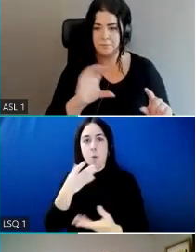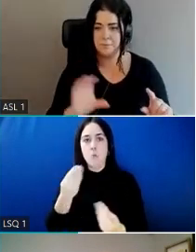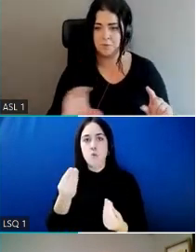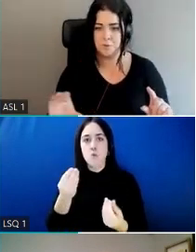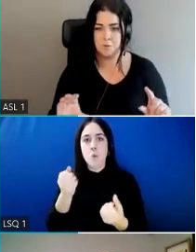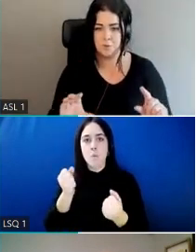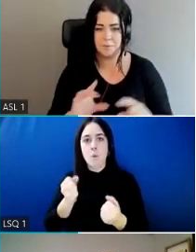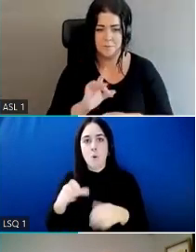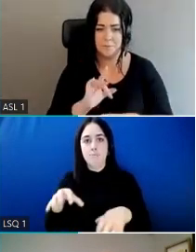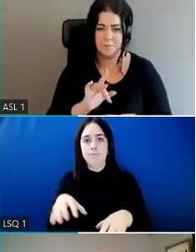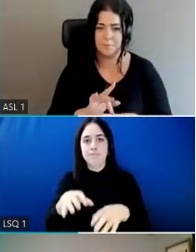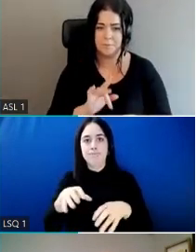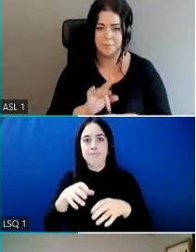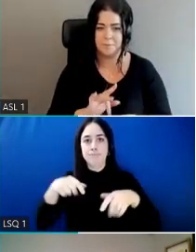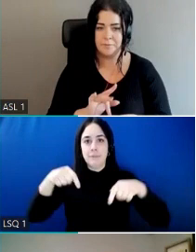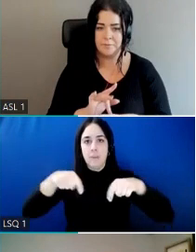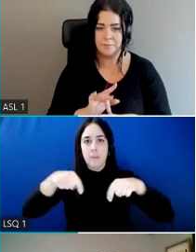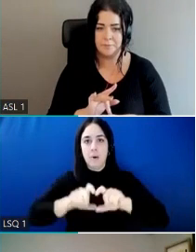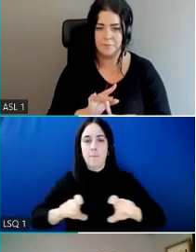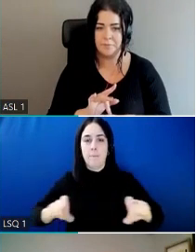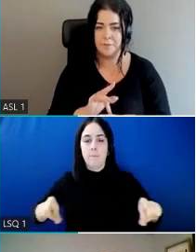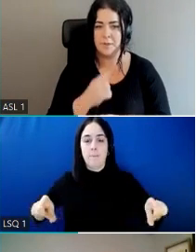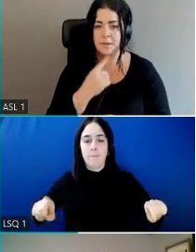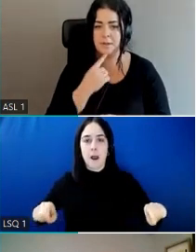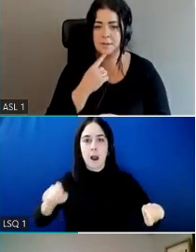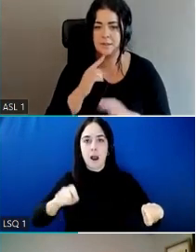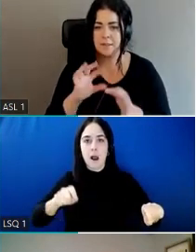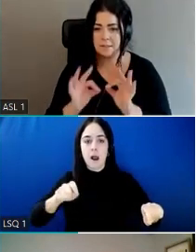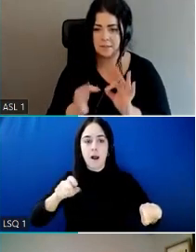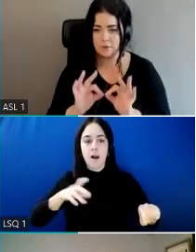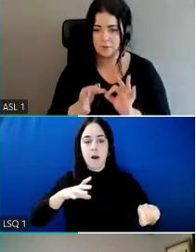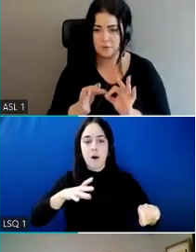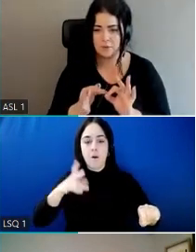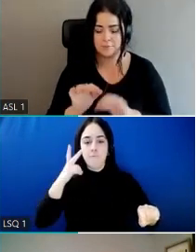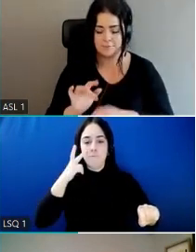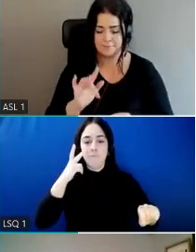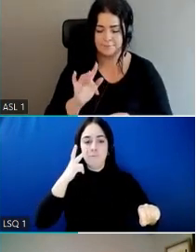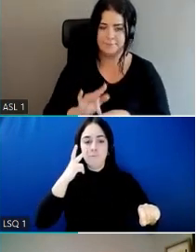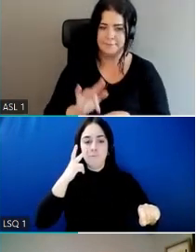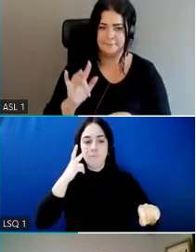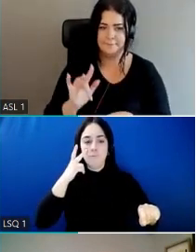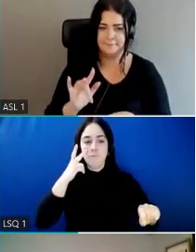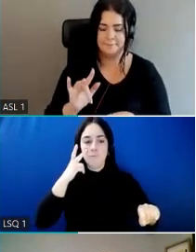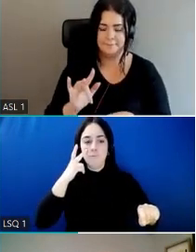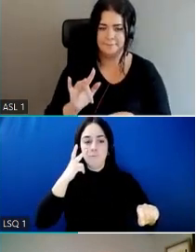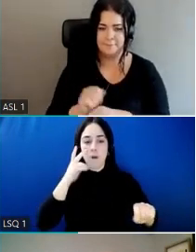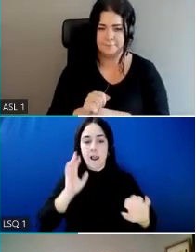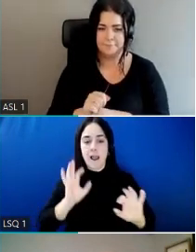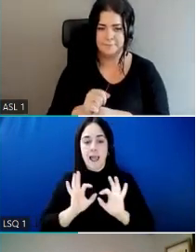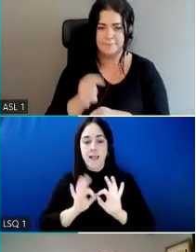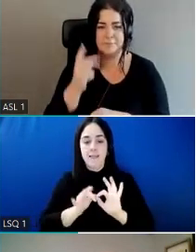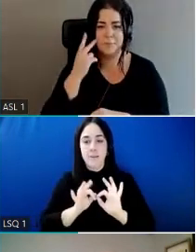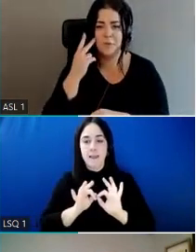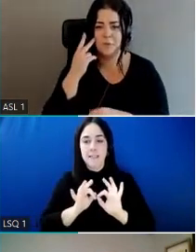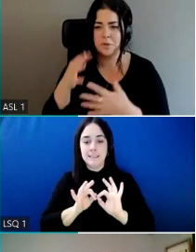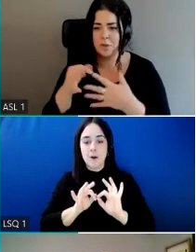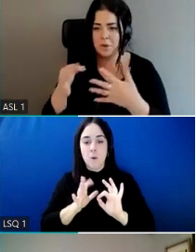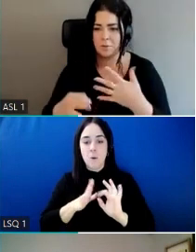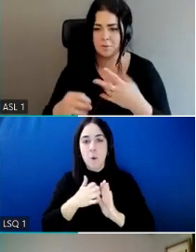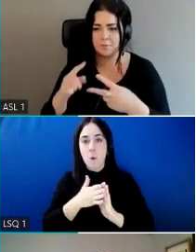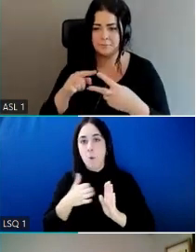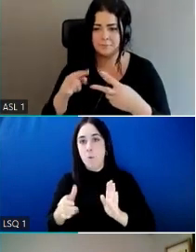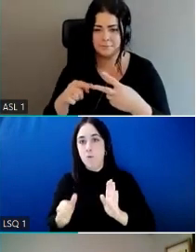your screen and click the arrow next to the interpretation button. An option menu will